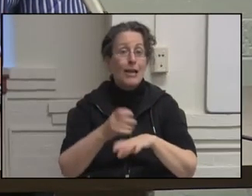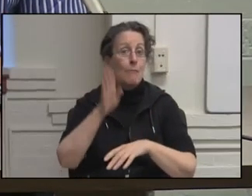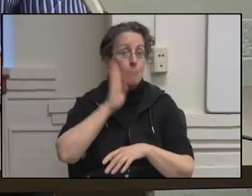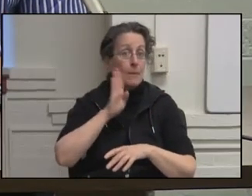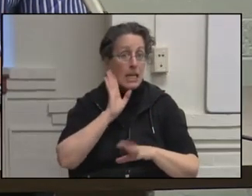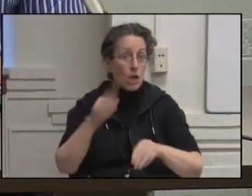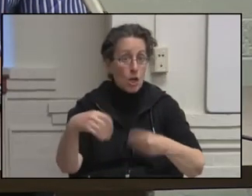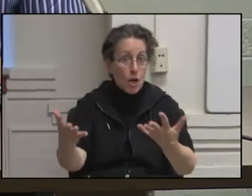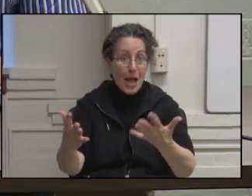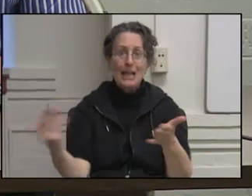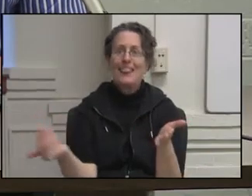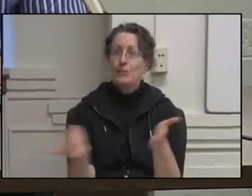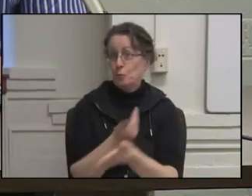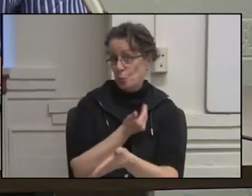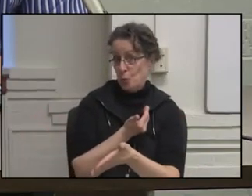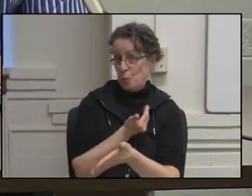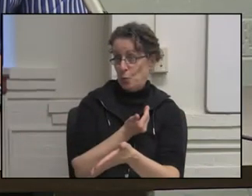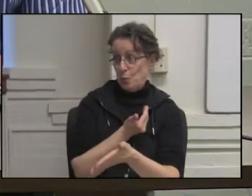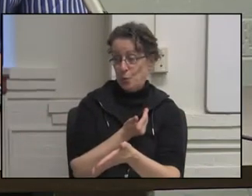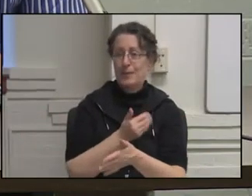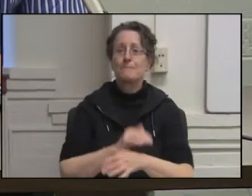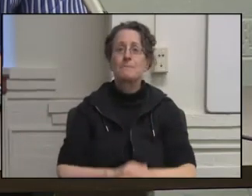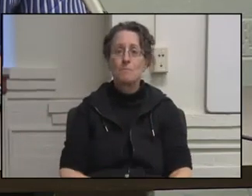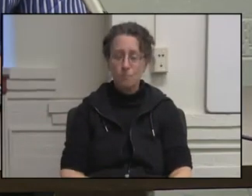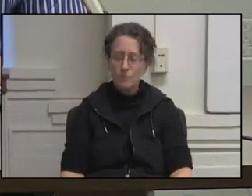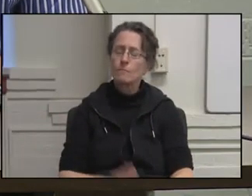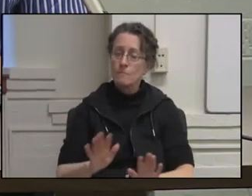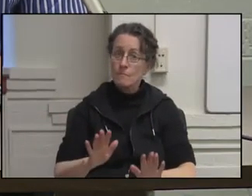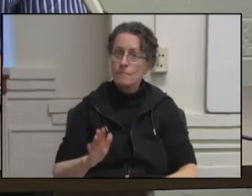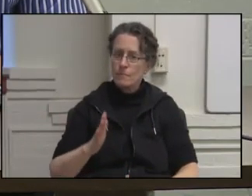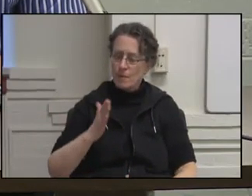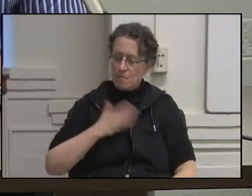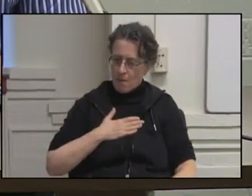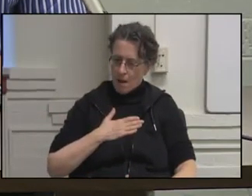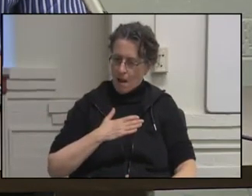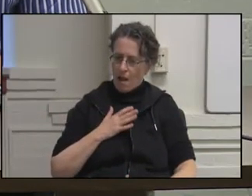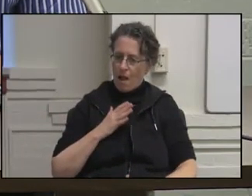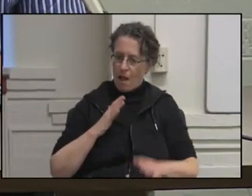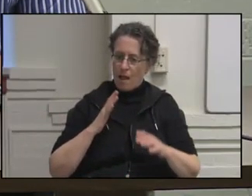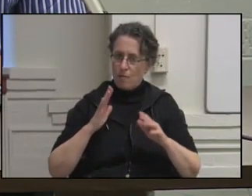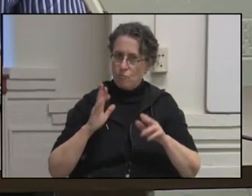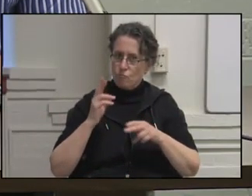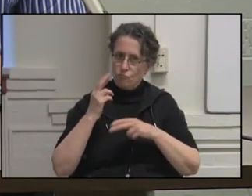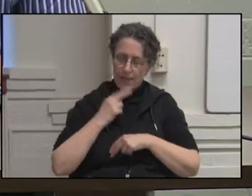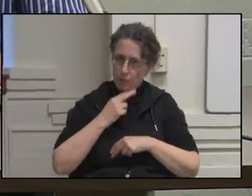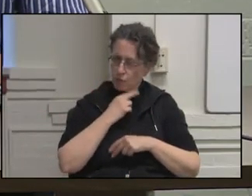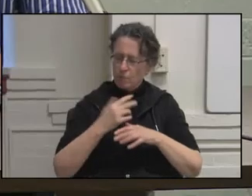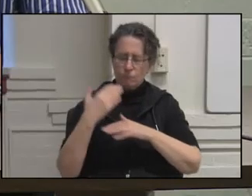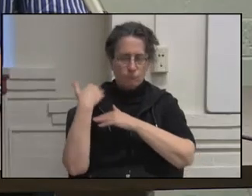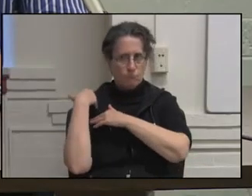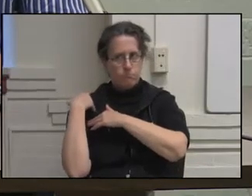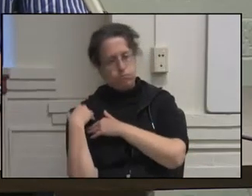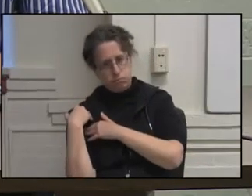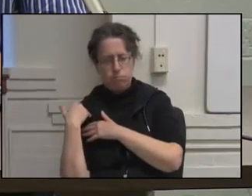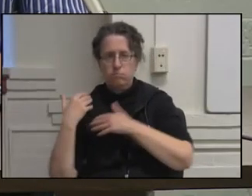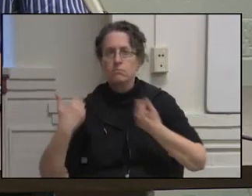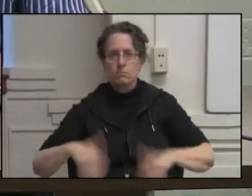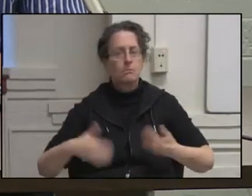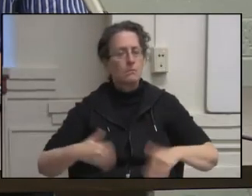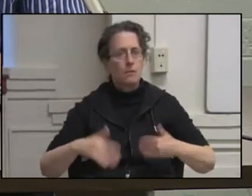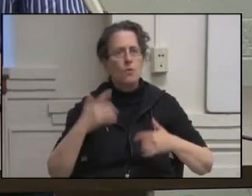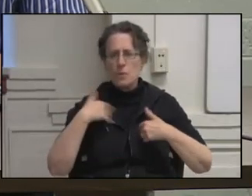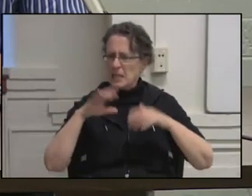festival, and we feel like we're good, responsible vendors and business here in town that can pull this off well. I